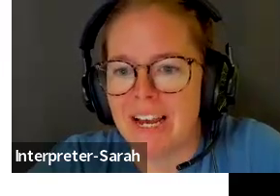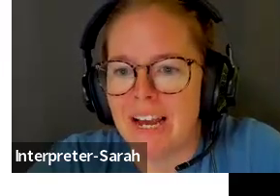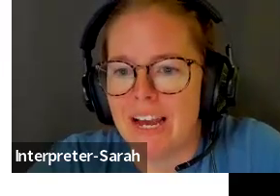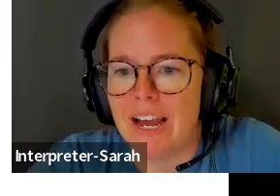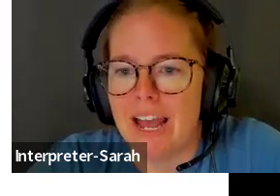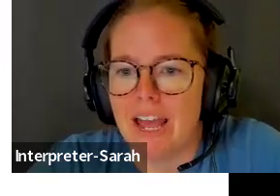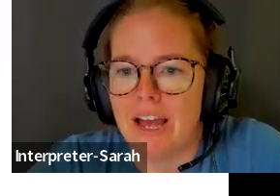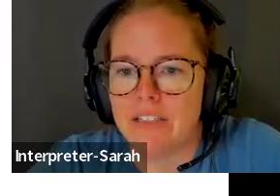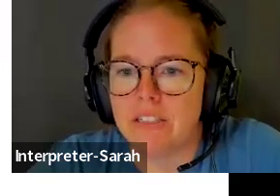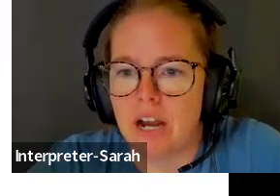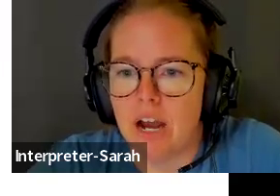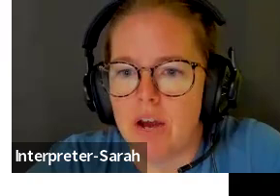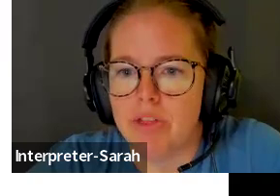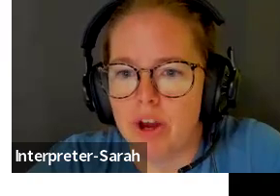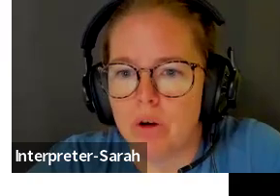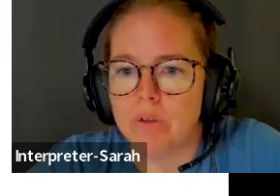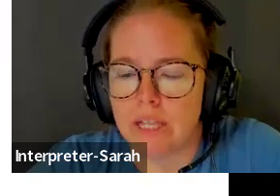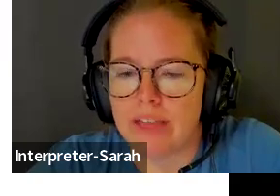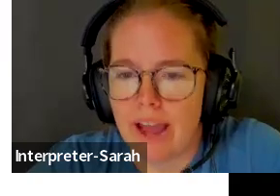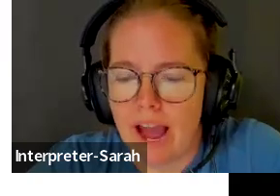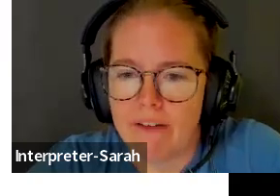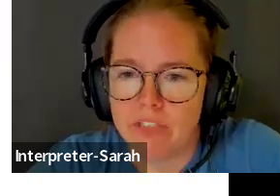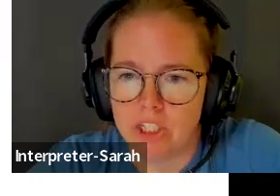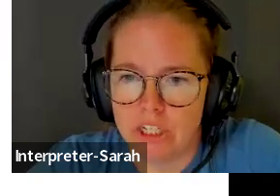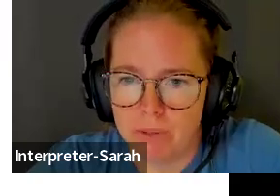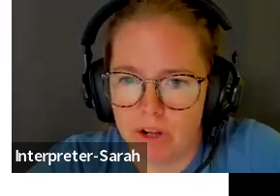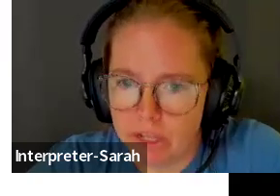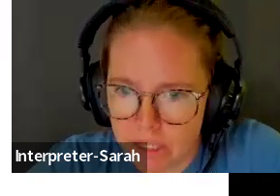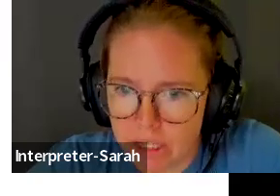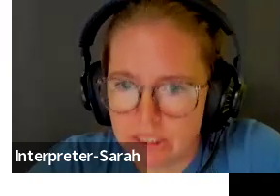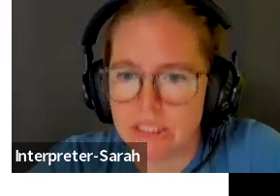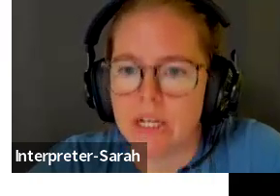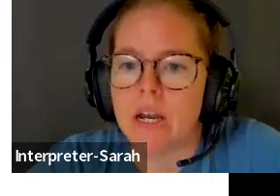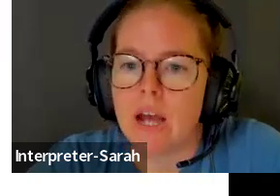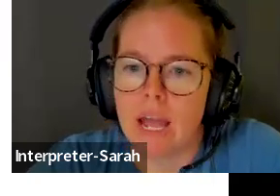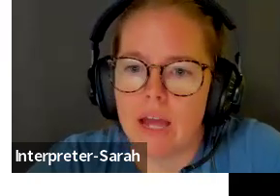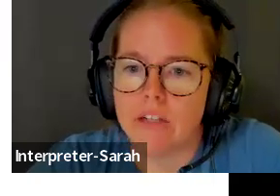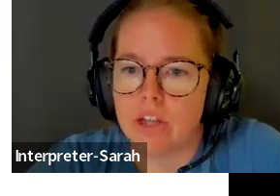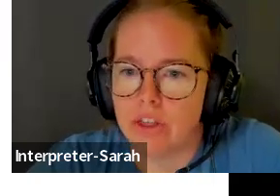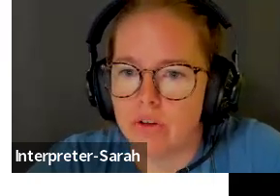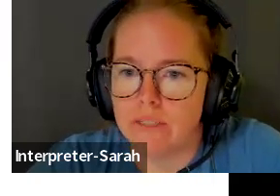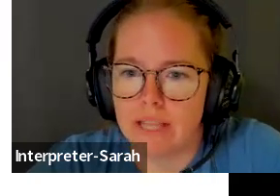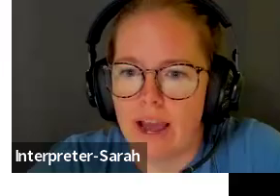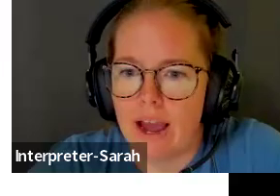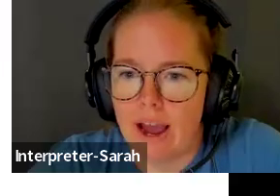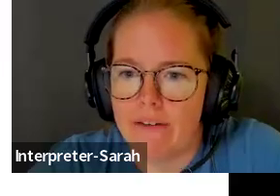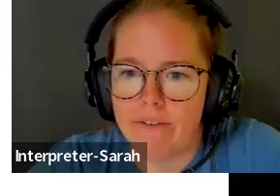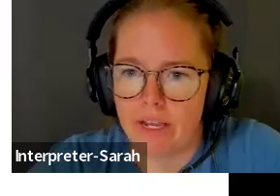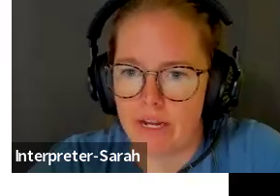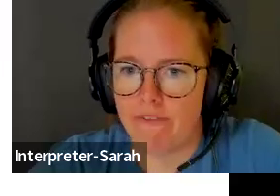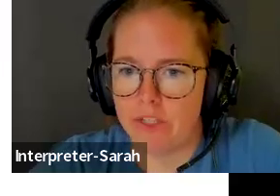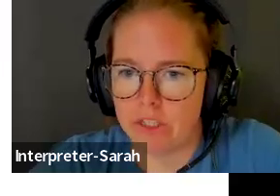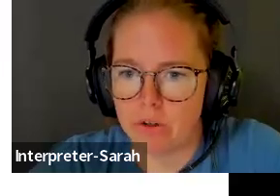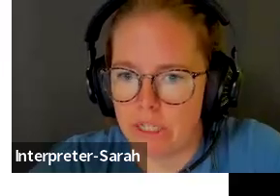BPHC, and those that have serious mental illness and those that